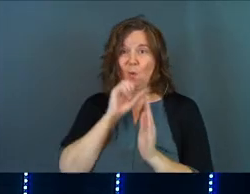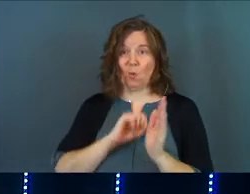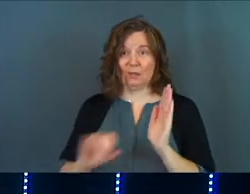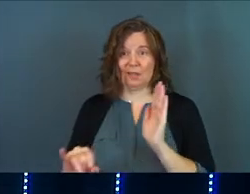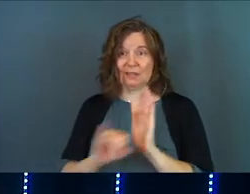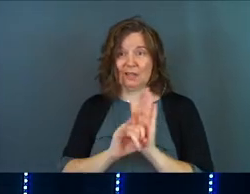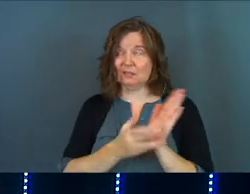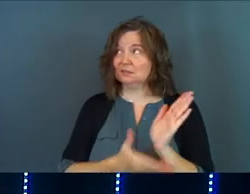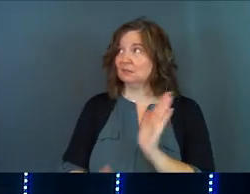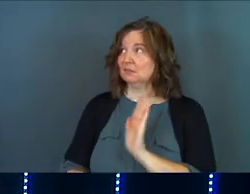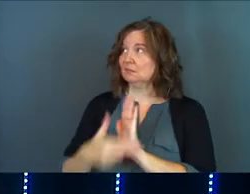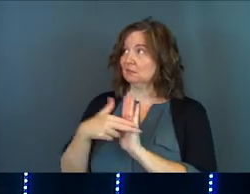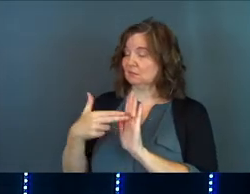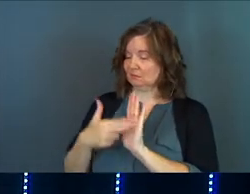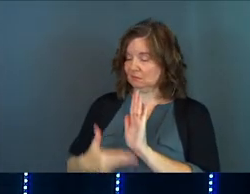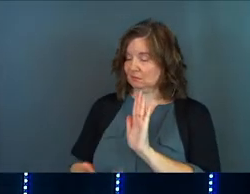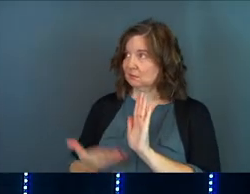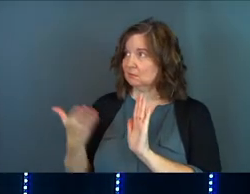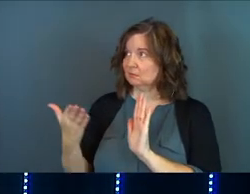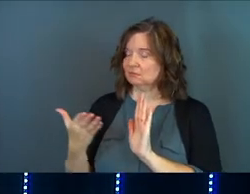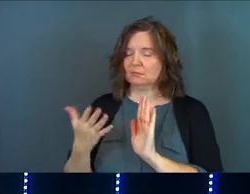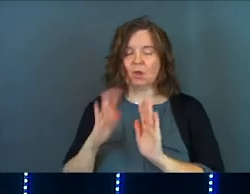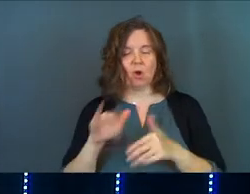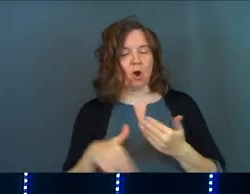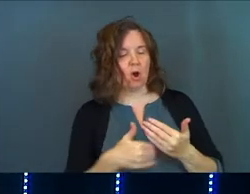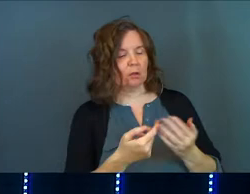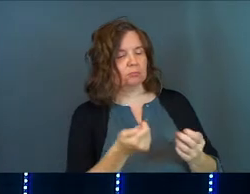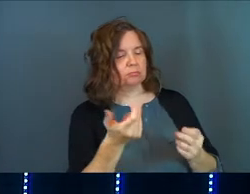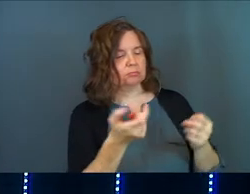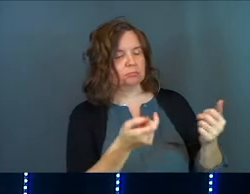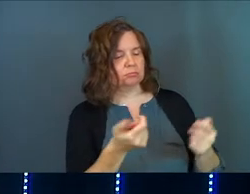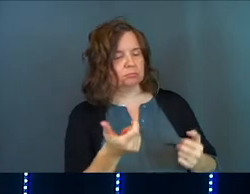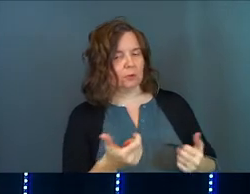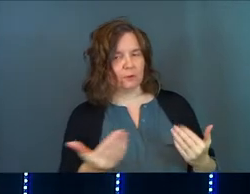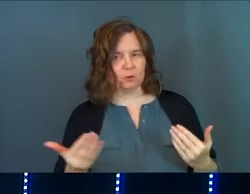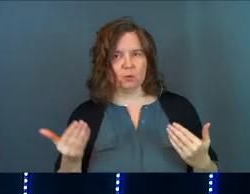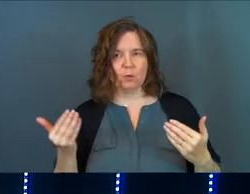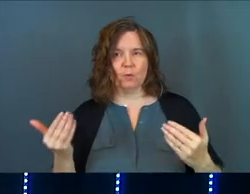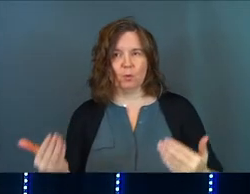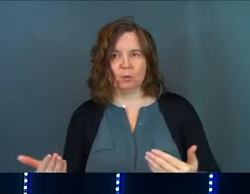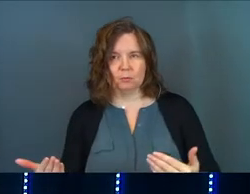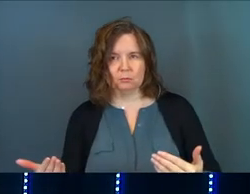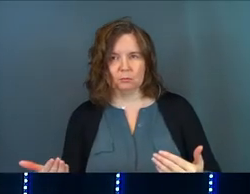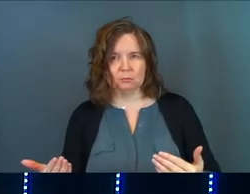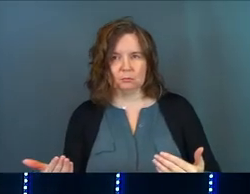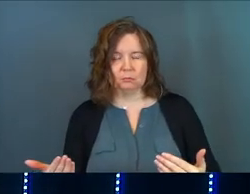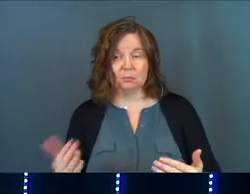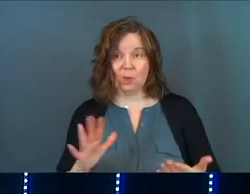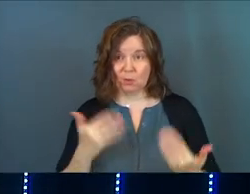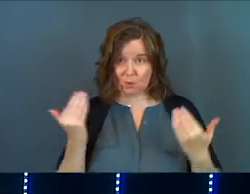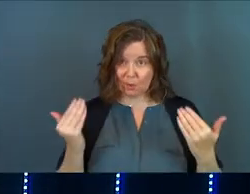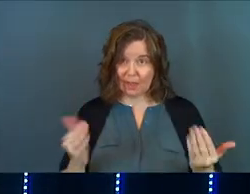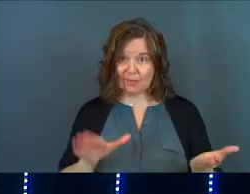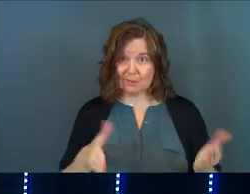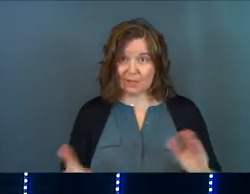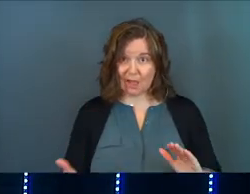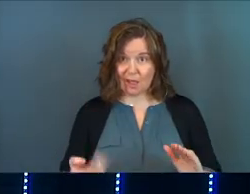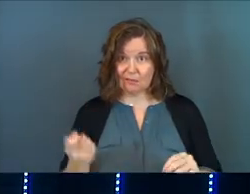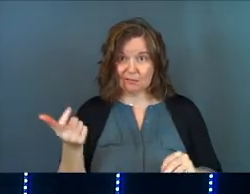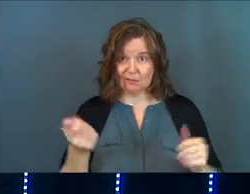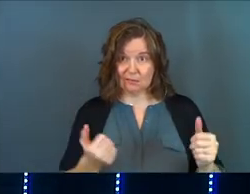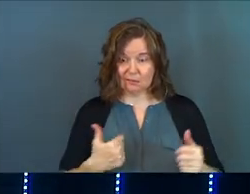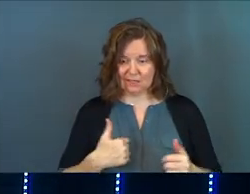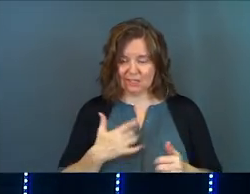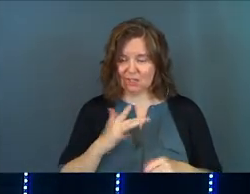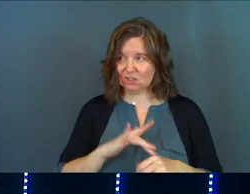right? And he says they've all got to die for you to go forward. And when you let them die and say, Jesus,